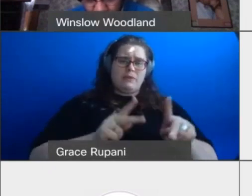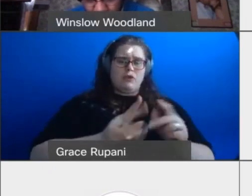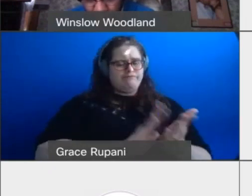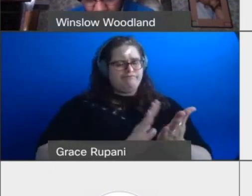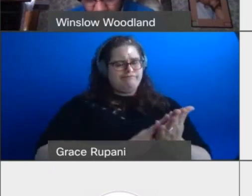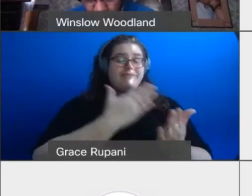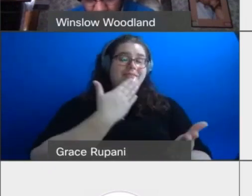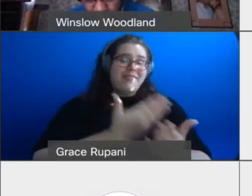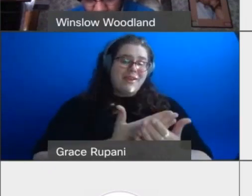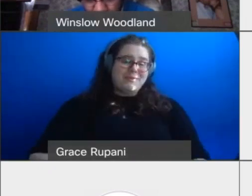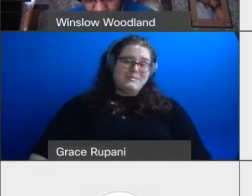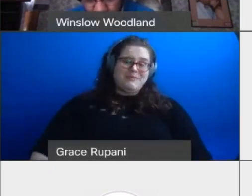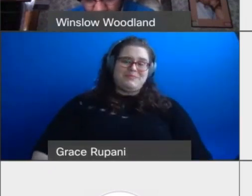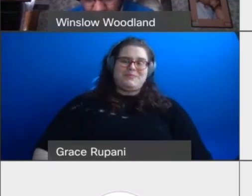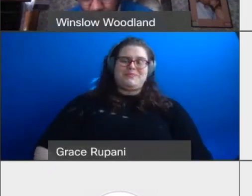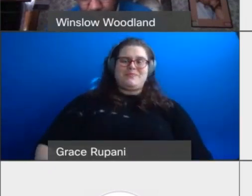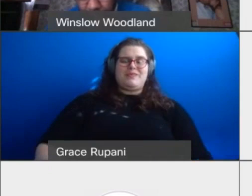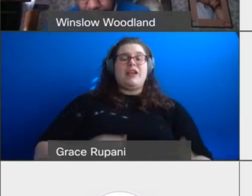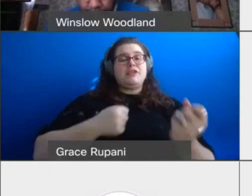Supported living is 900 and some people.